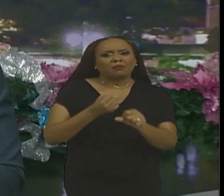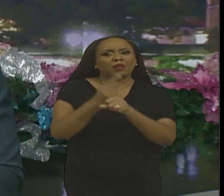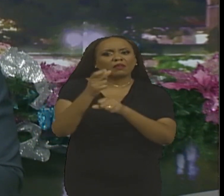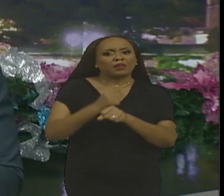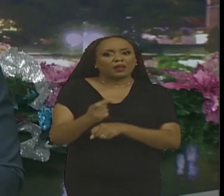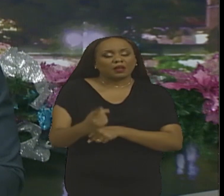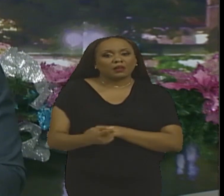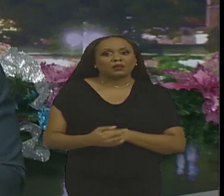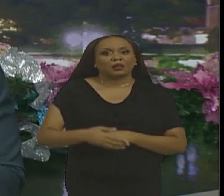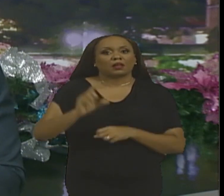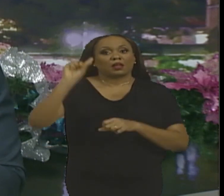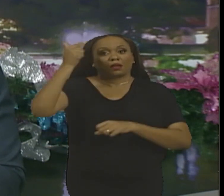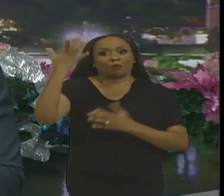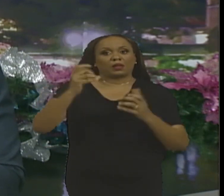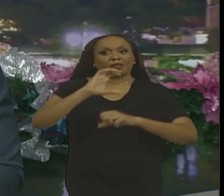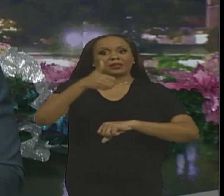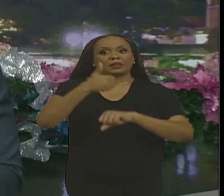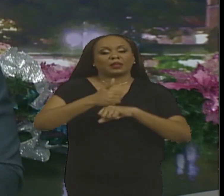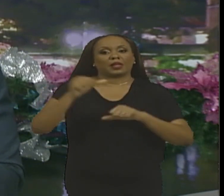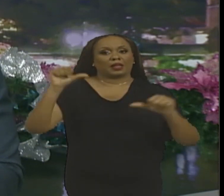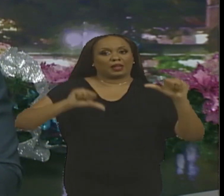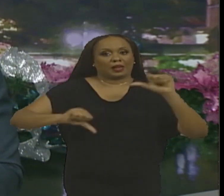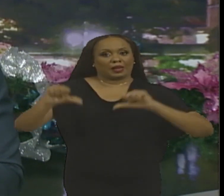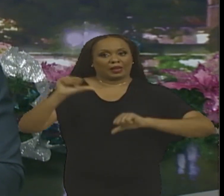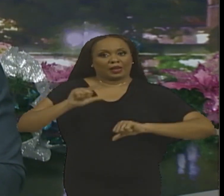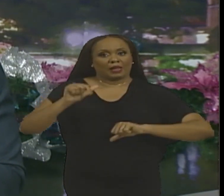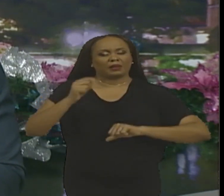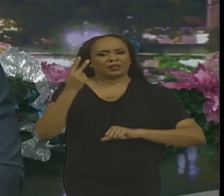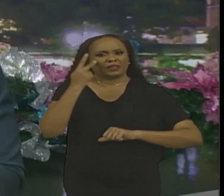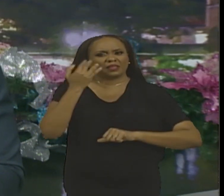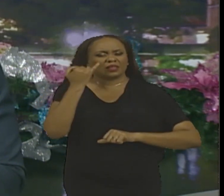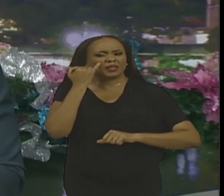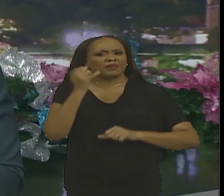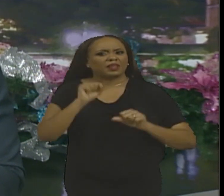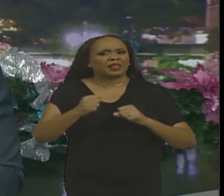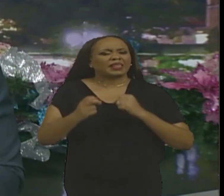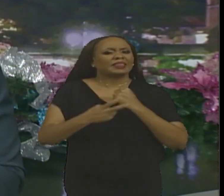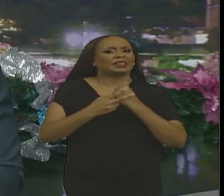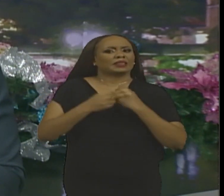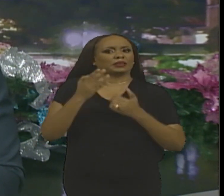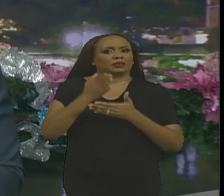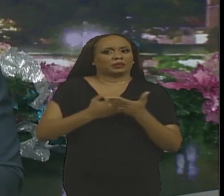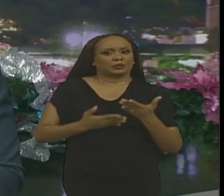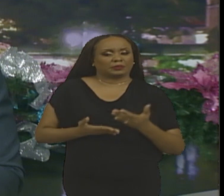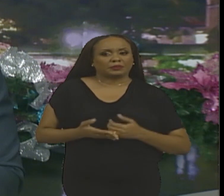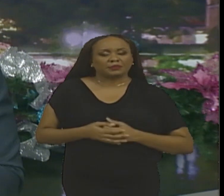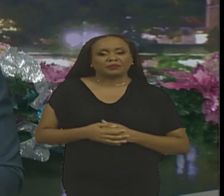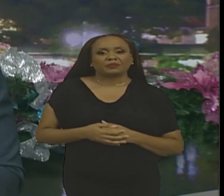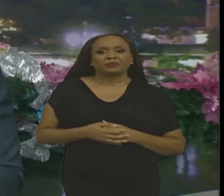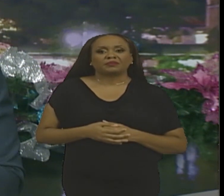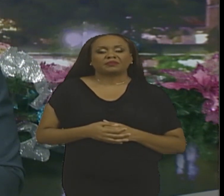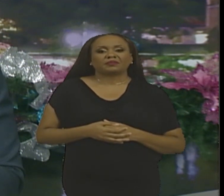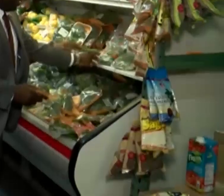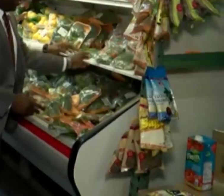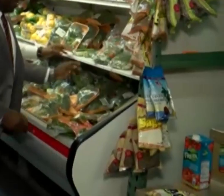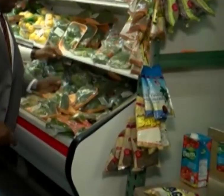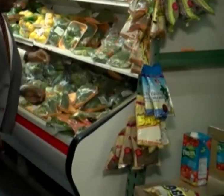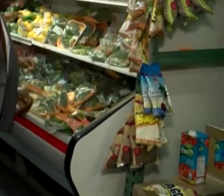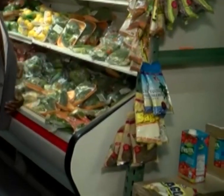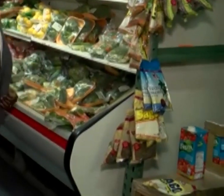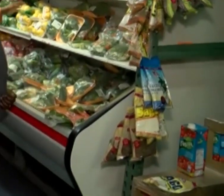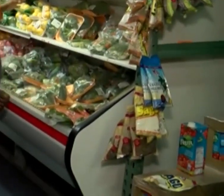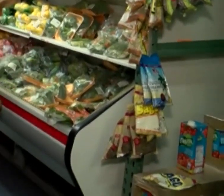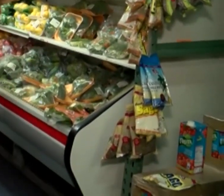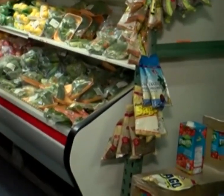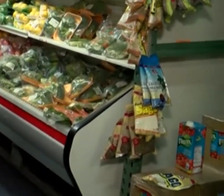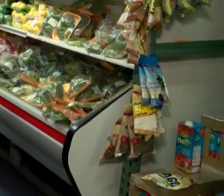at establishing a lab to determine if this can be avoided. Sharika Griffith reports. Once the best